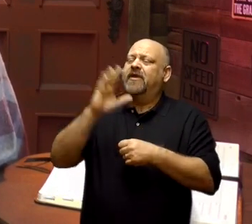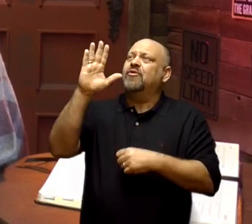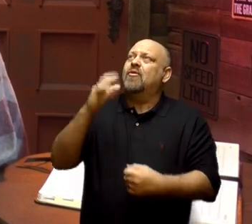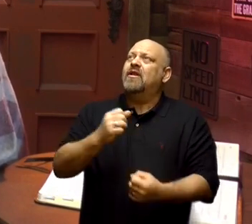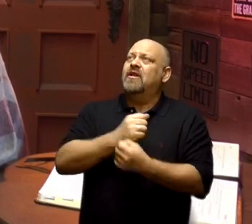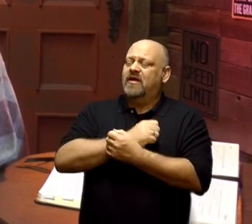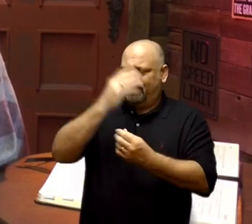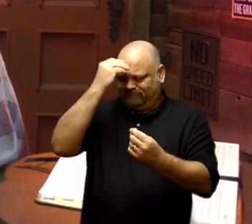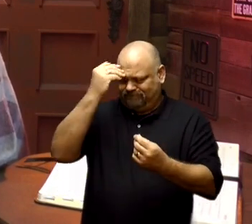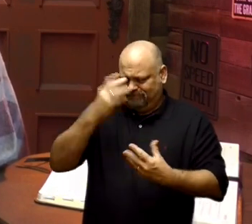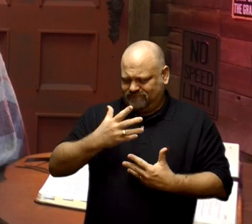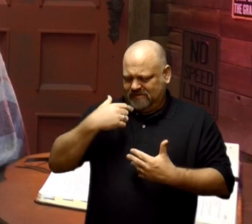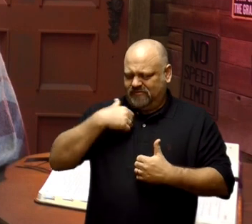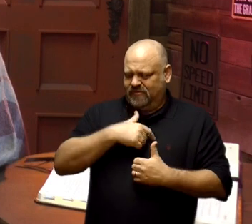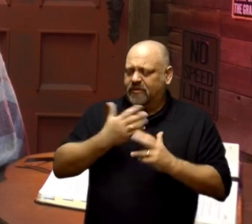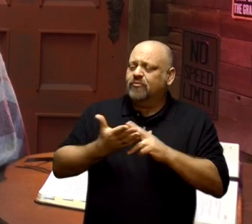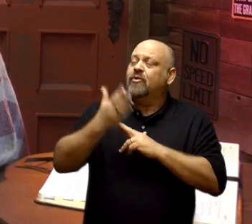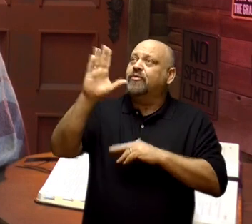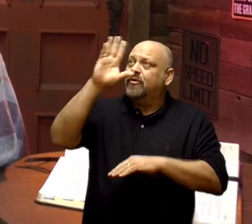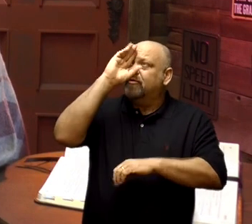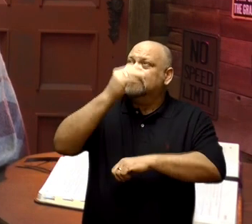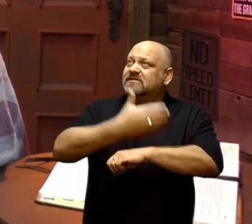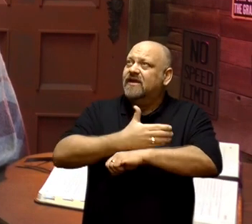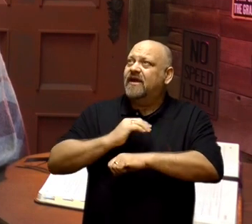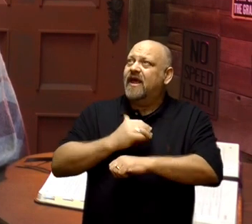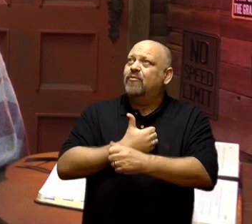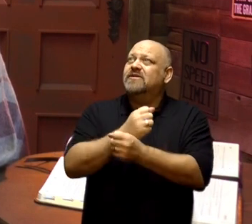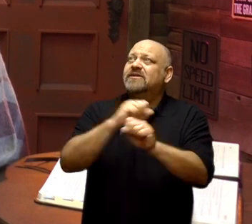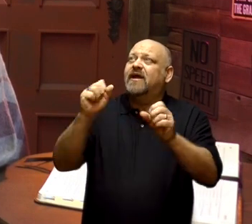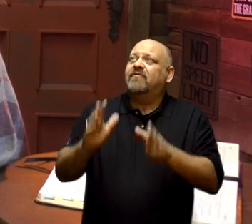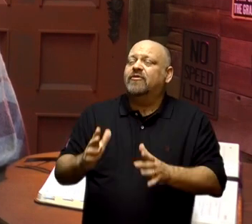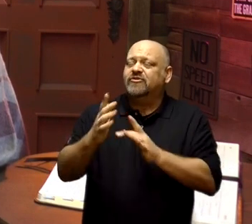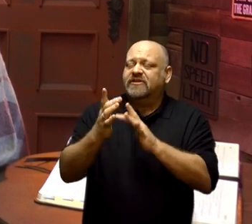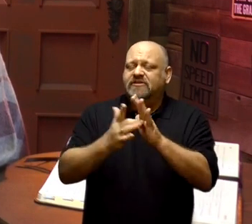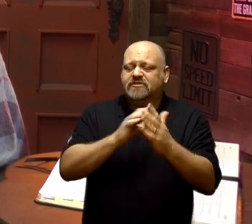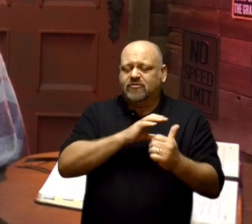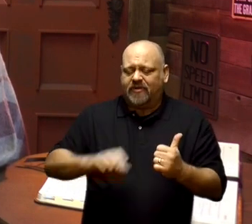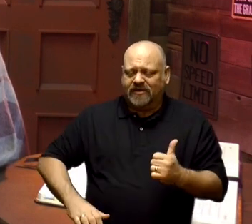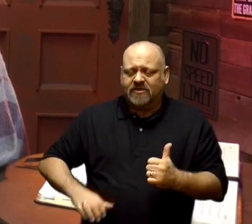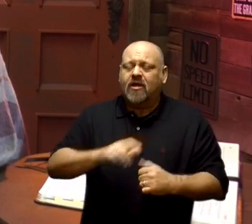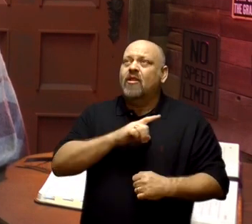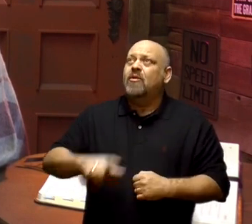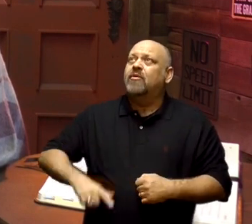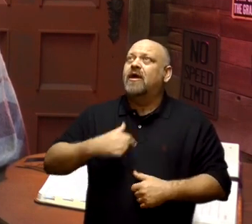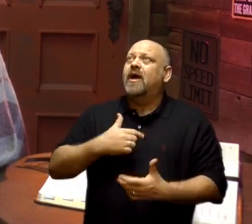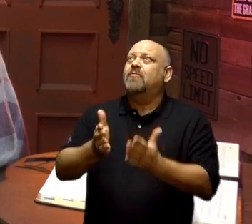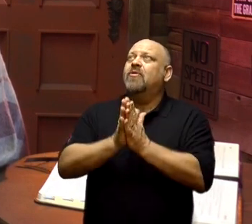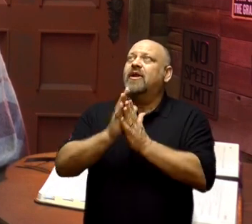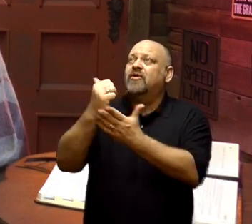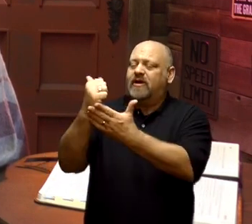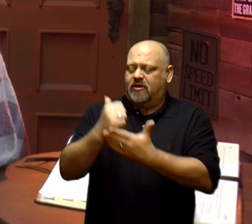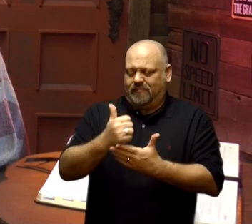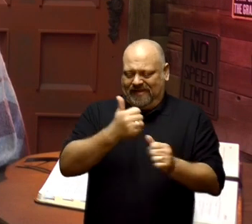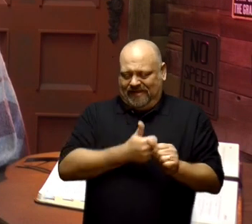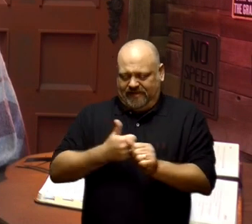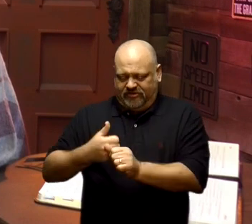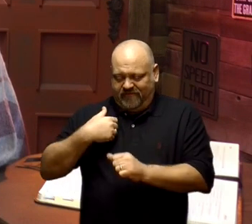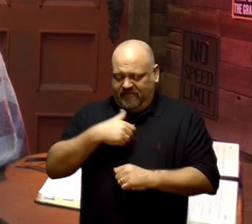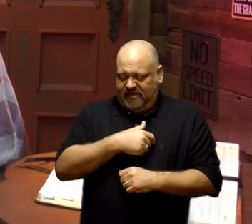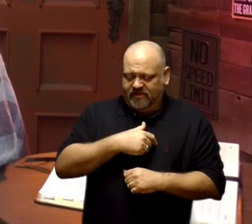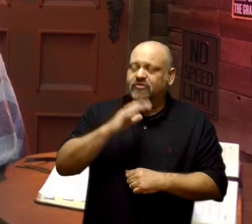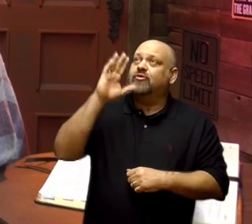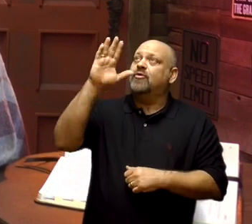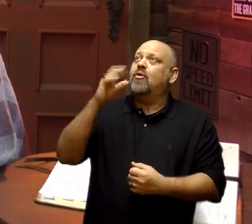have made your love known to us through your Son, our Savior, Jesus Christ. Lord, I pray that you would help each one of us